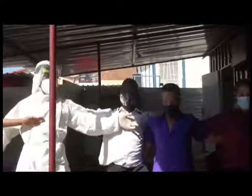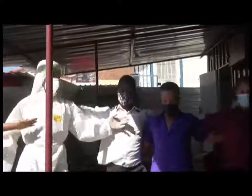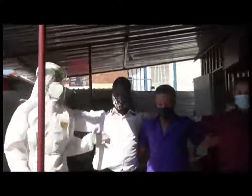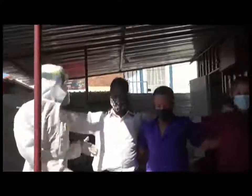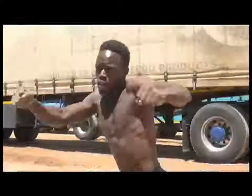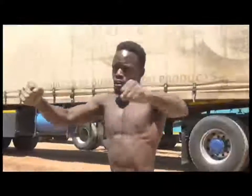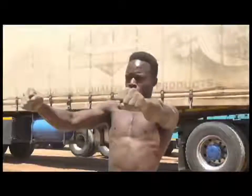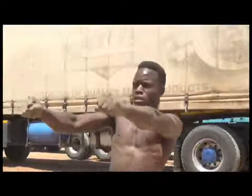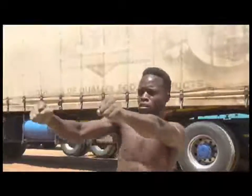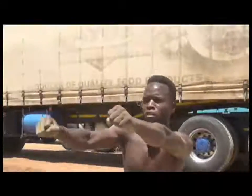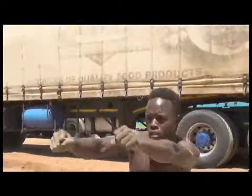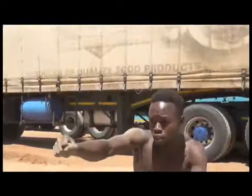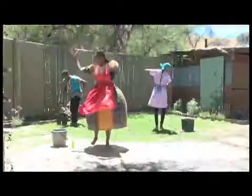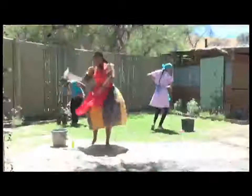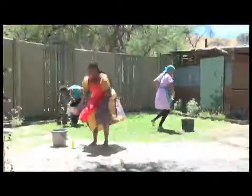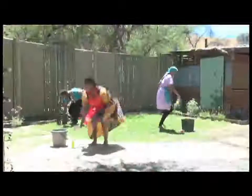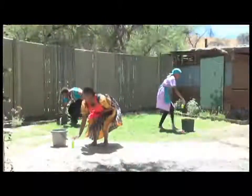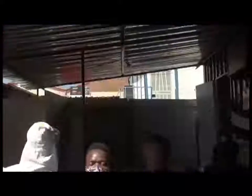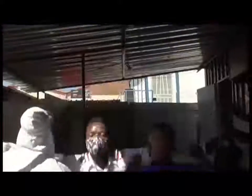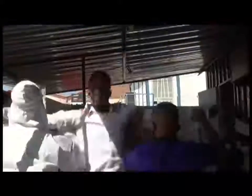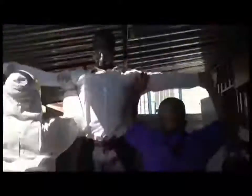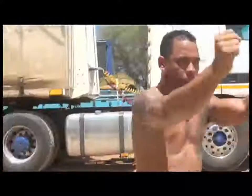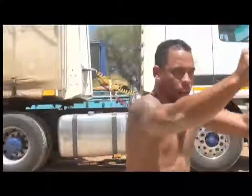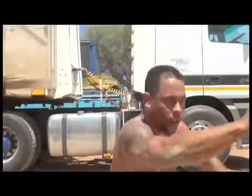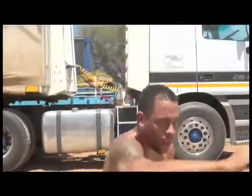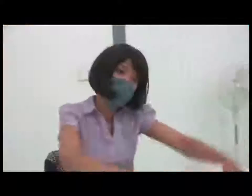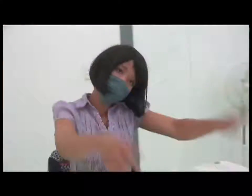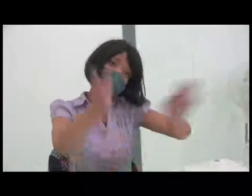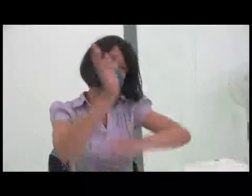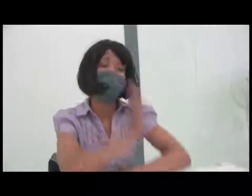say thank you.